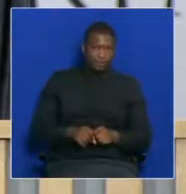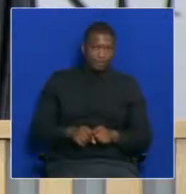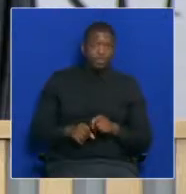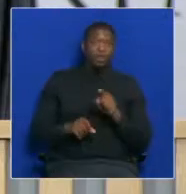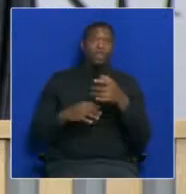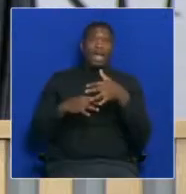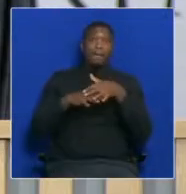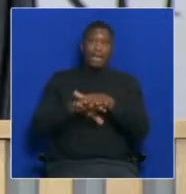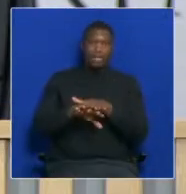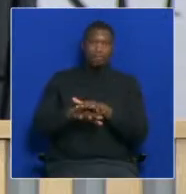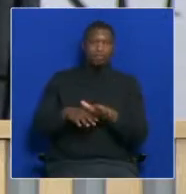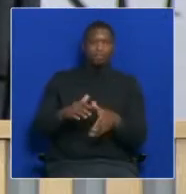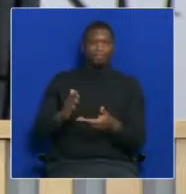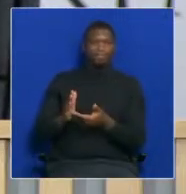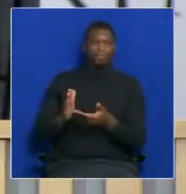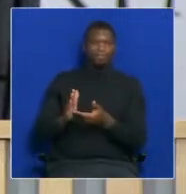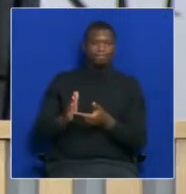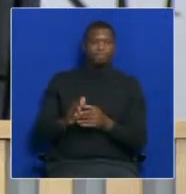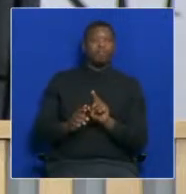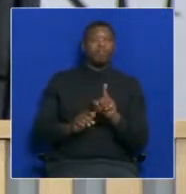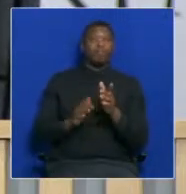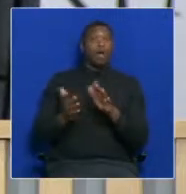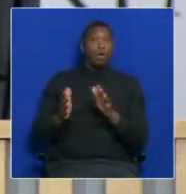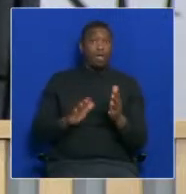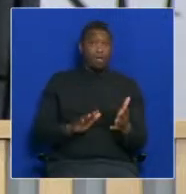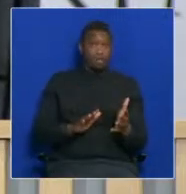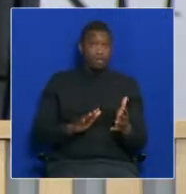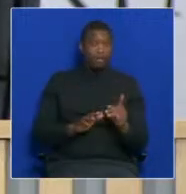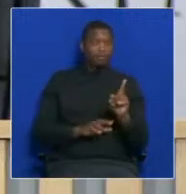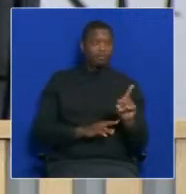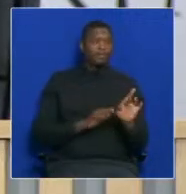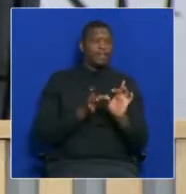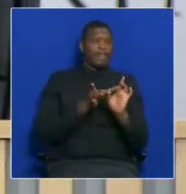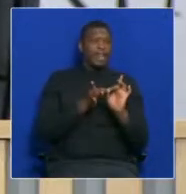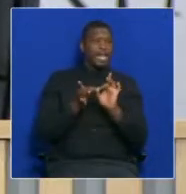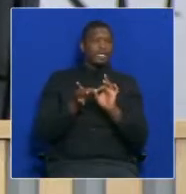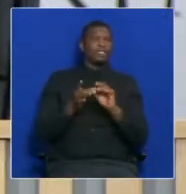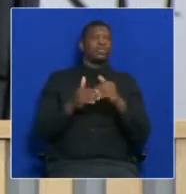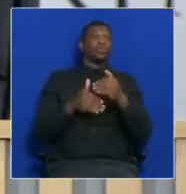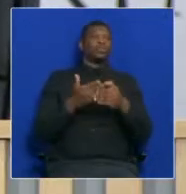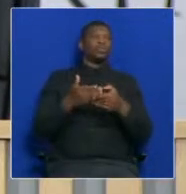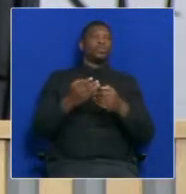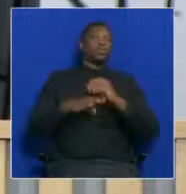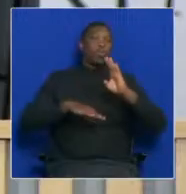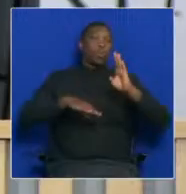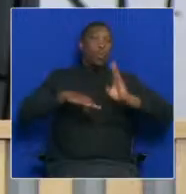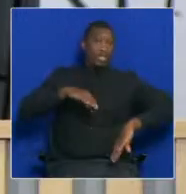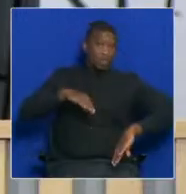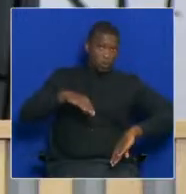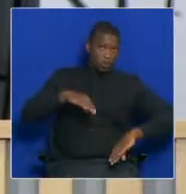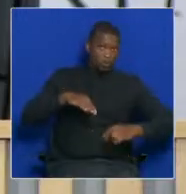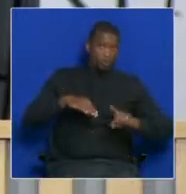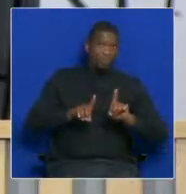it. However, in relation to consequence for failure, it's not provided